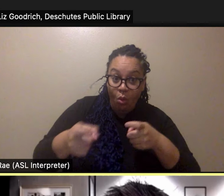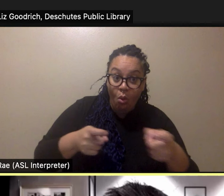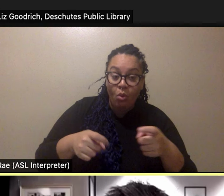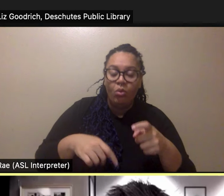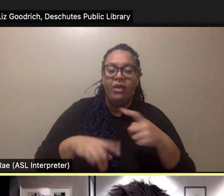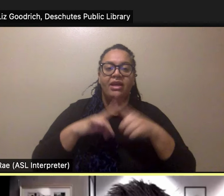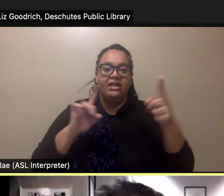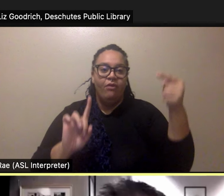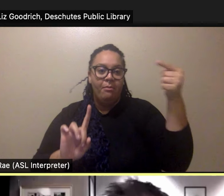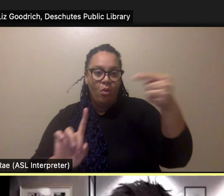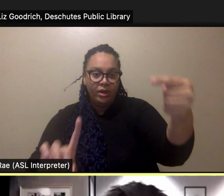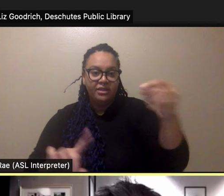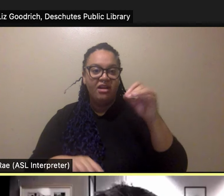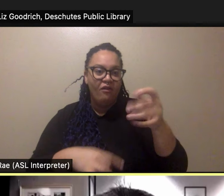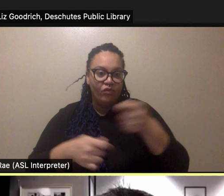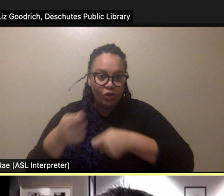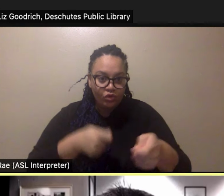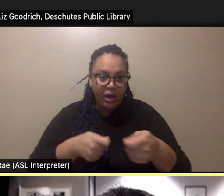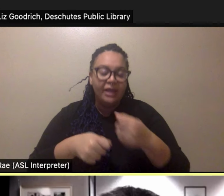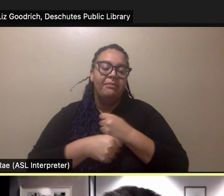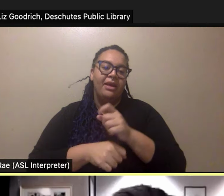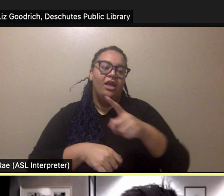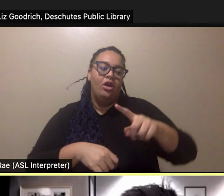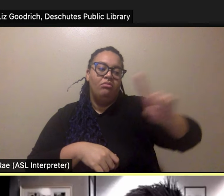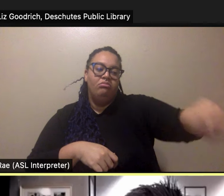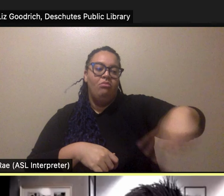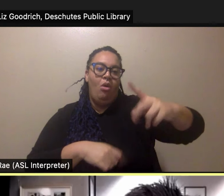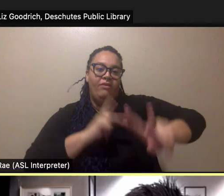different points of that trade, all of them very, very rich.